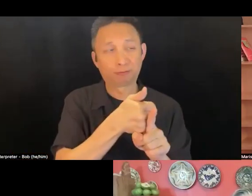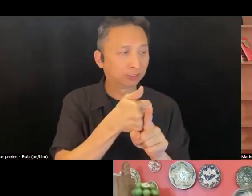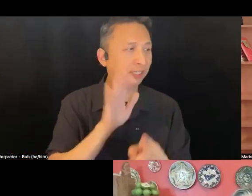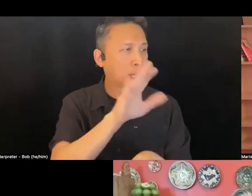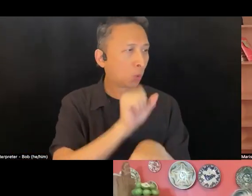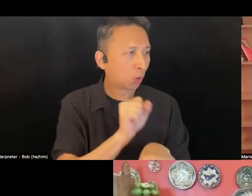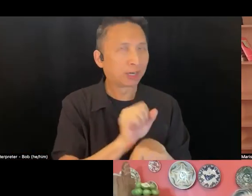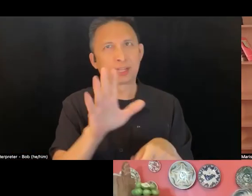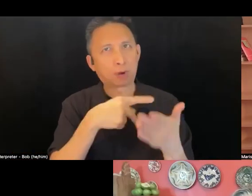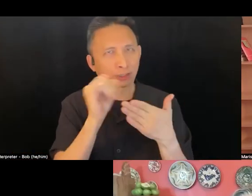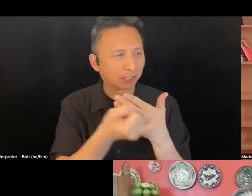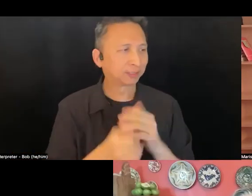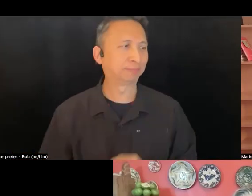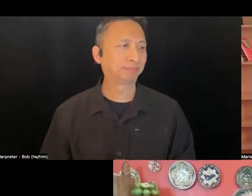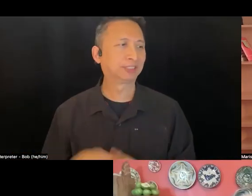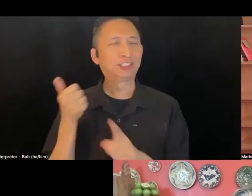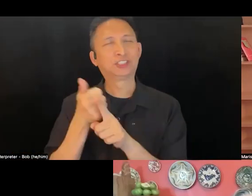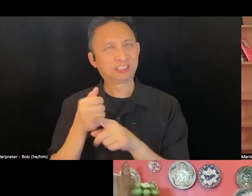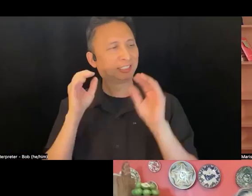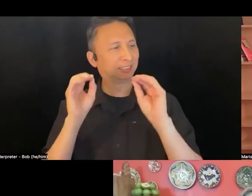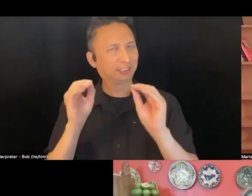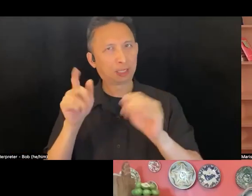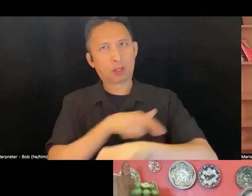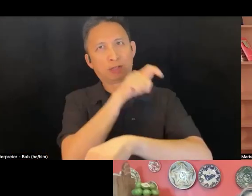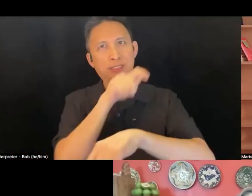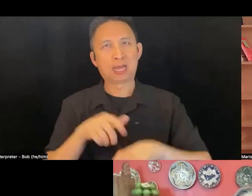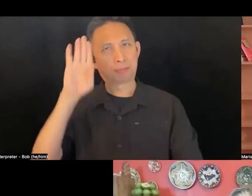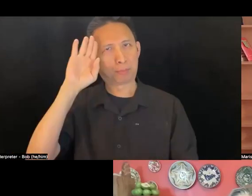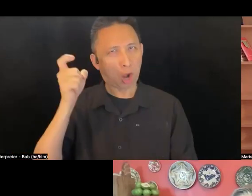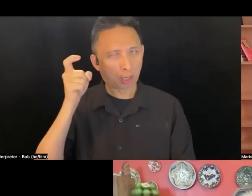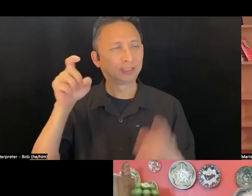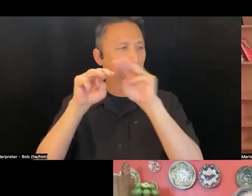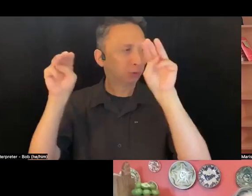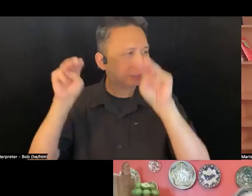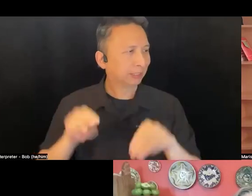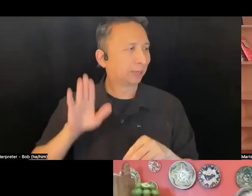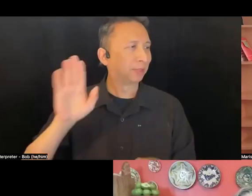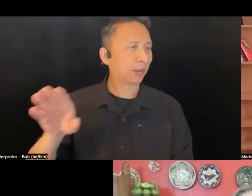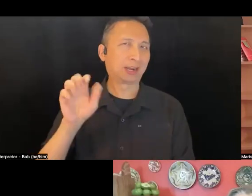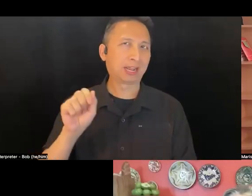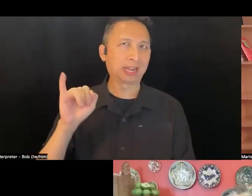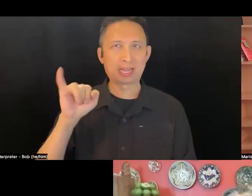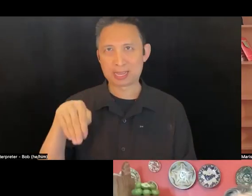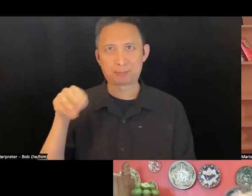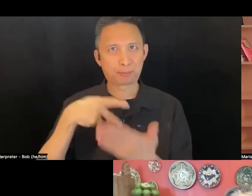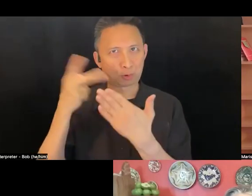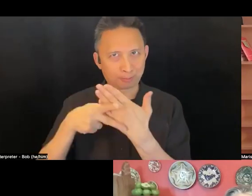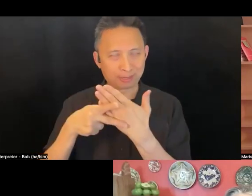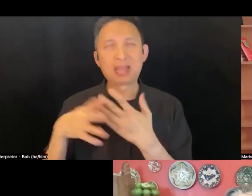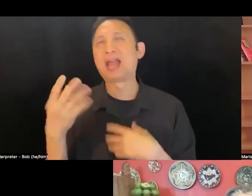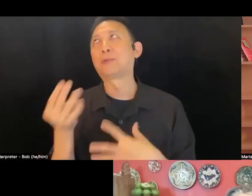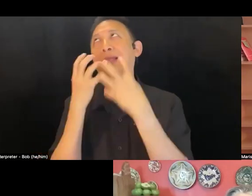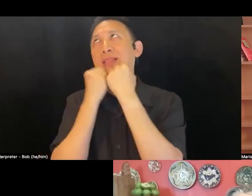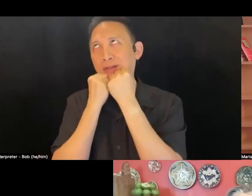faculty member of the School of Visual Arts, a longtime instructor in the Bronx Museum's AIM program, and a popular and beloved coach here at Creative